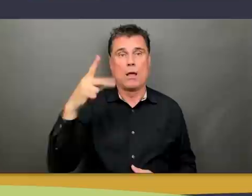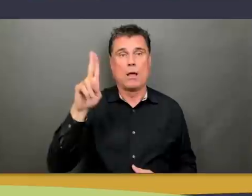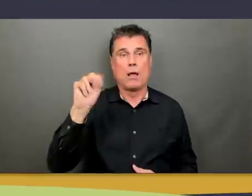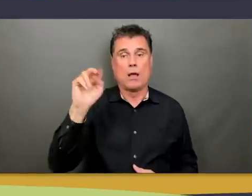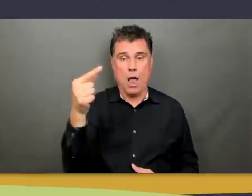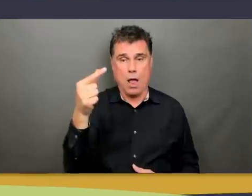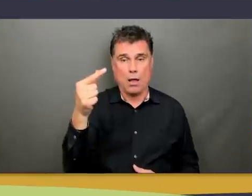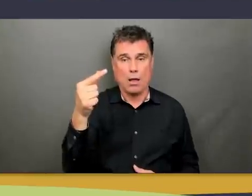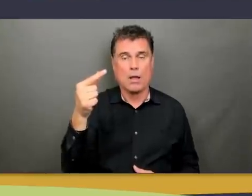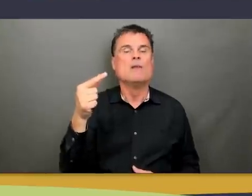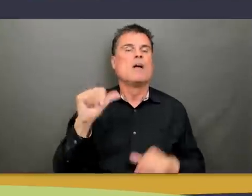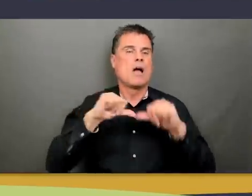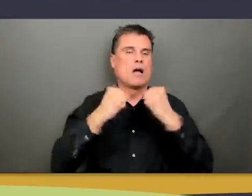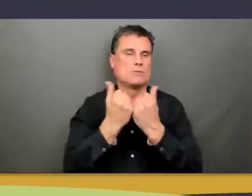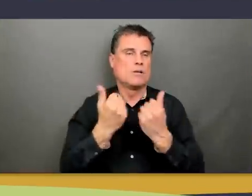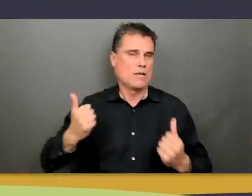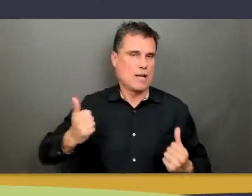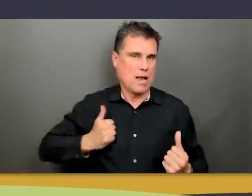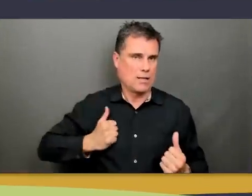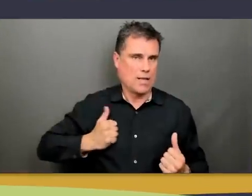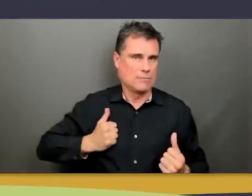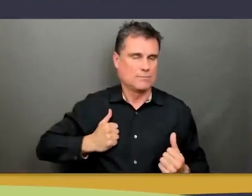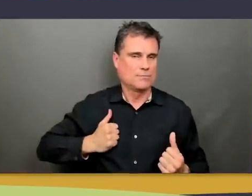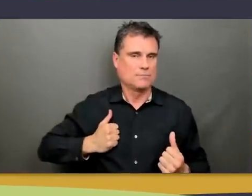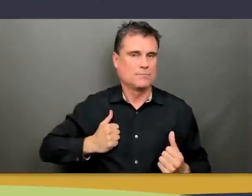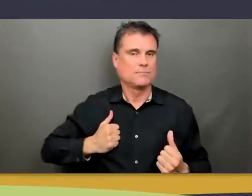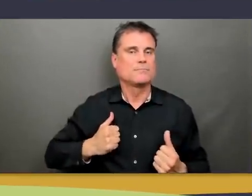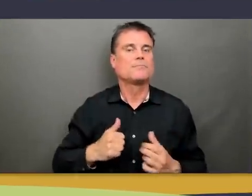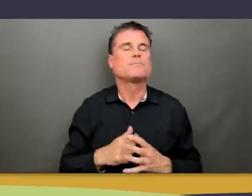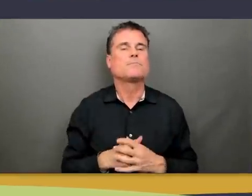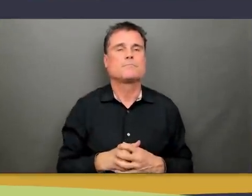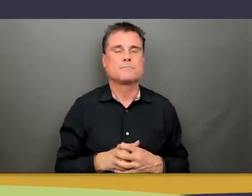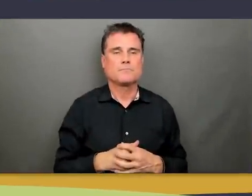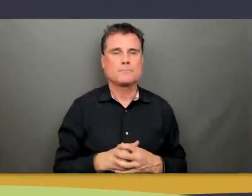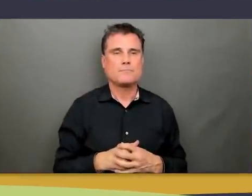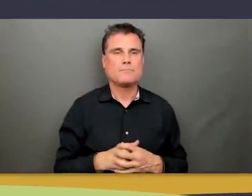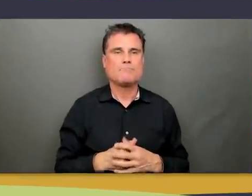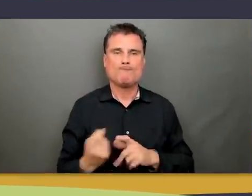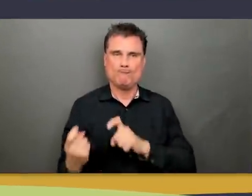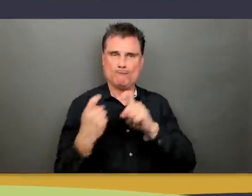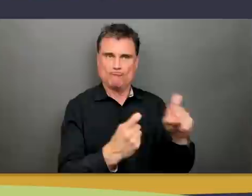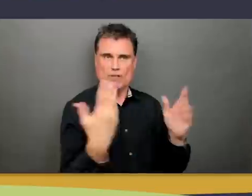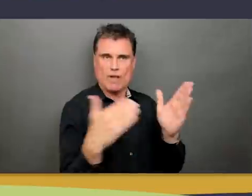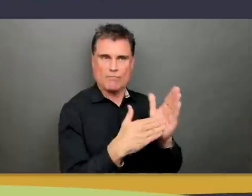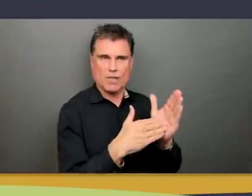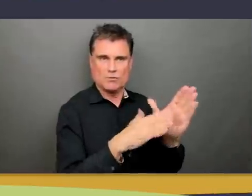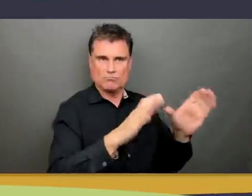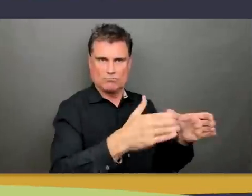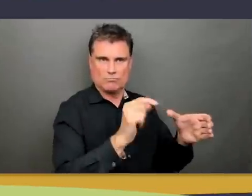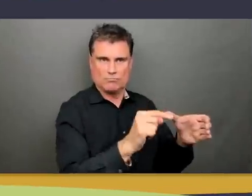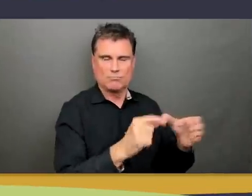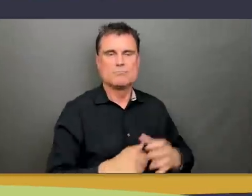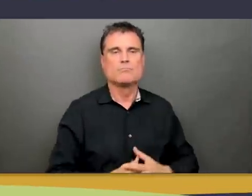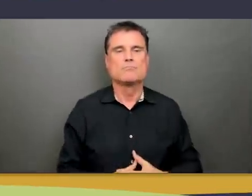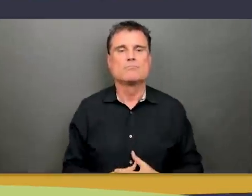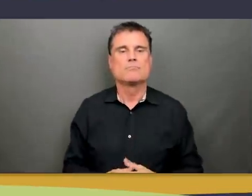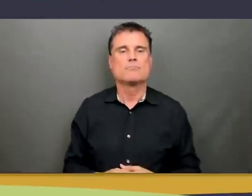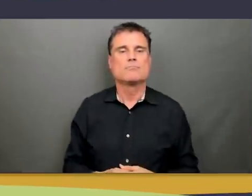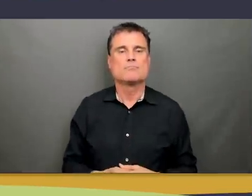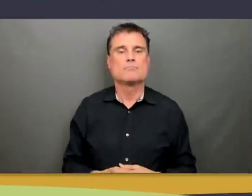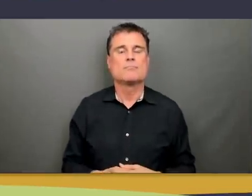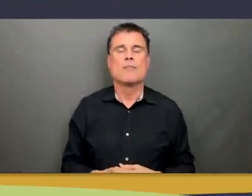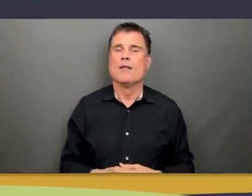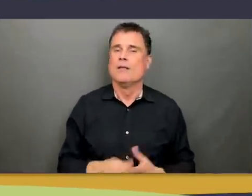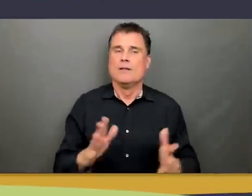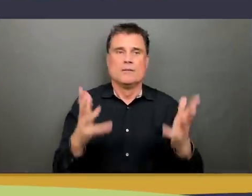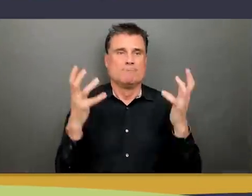Every nominee is deserving of recognition for their commitment to support those impacted by racism and to